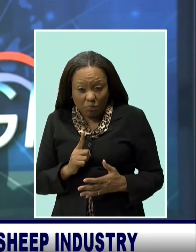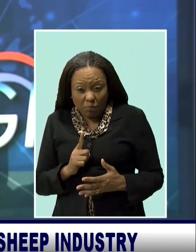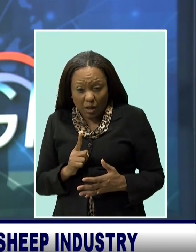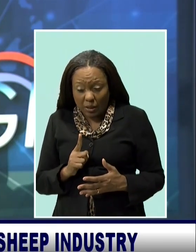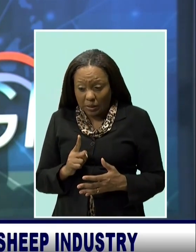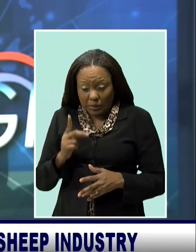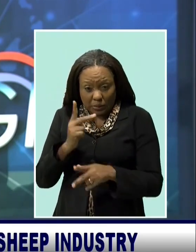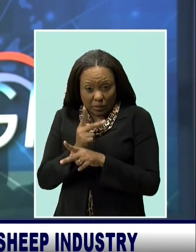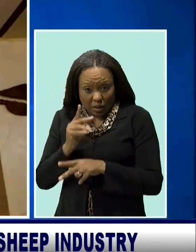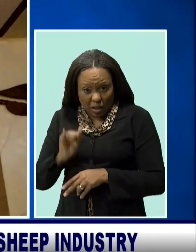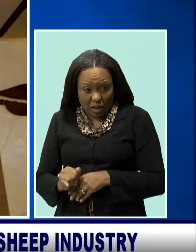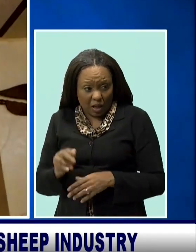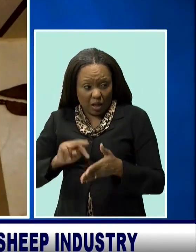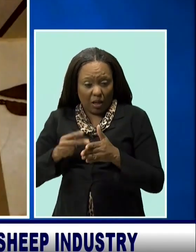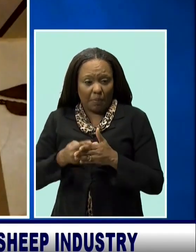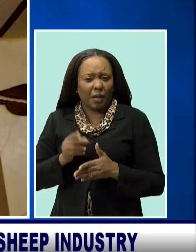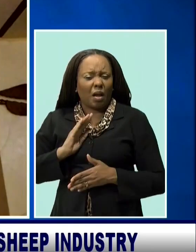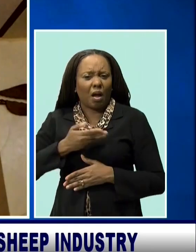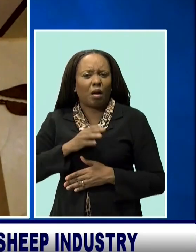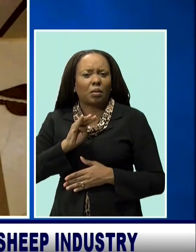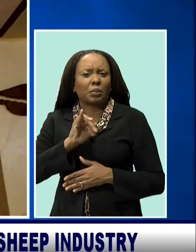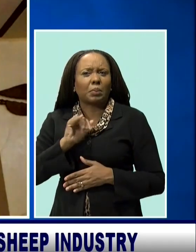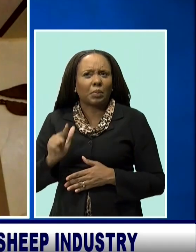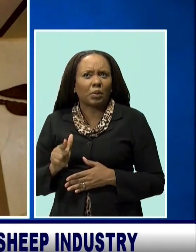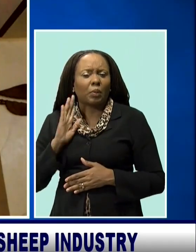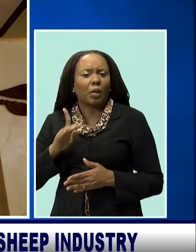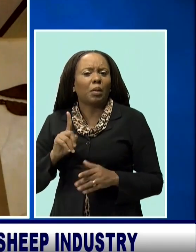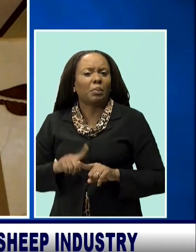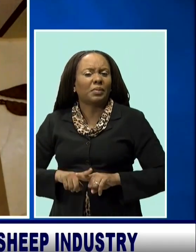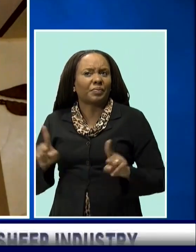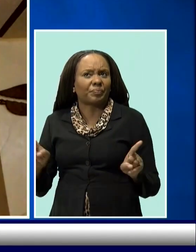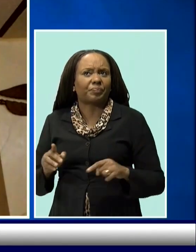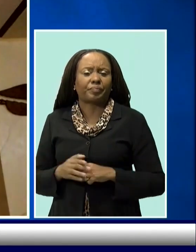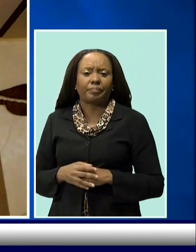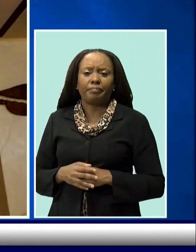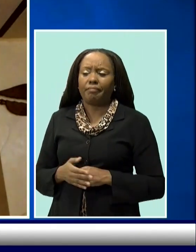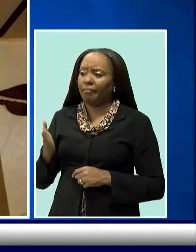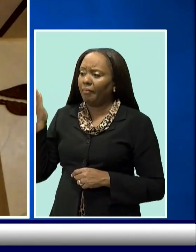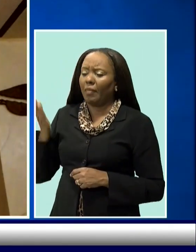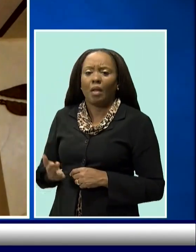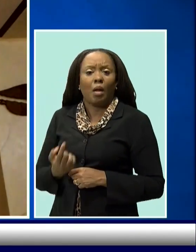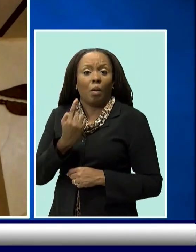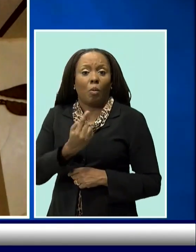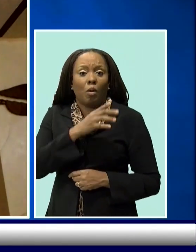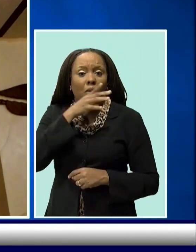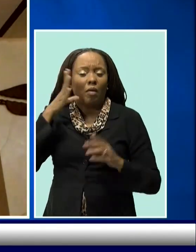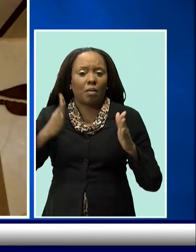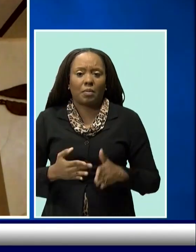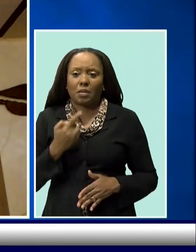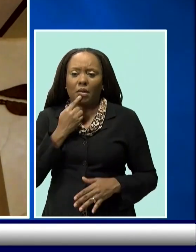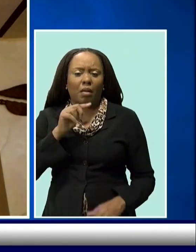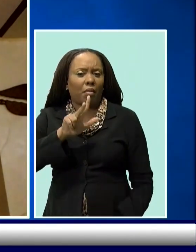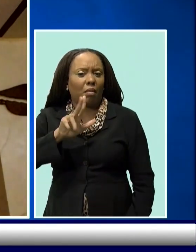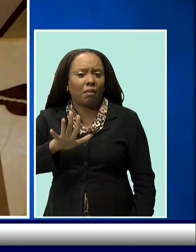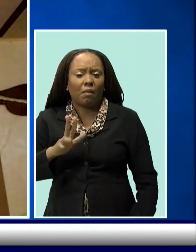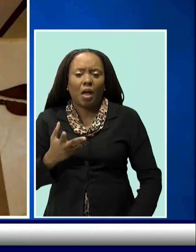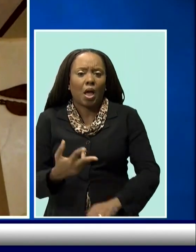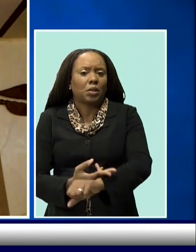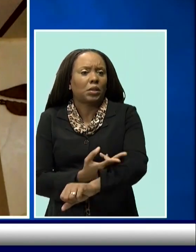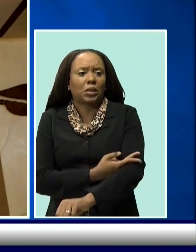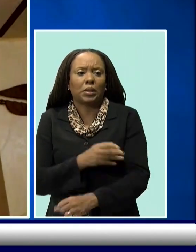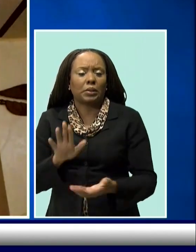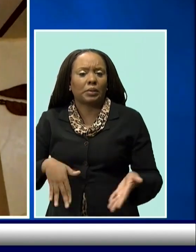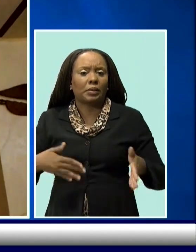bill. There's one farmer who said that over a period of 3 months he lost 35 sheep, valued